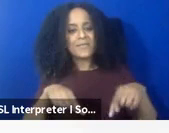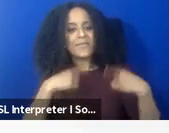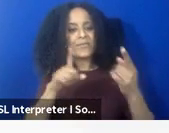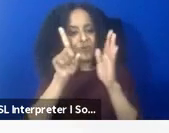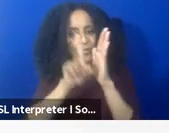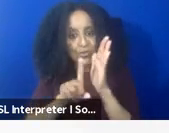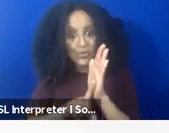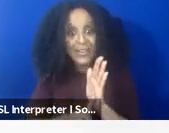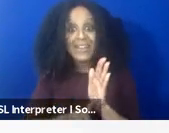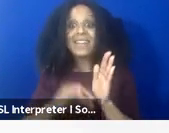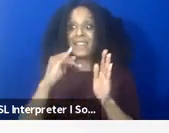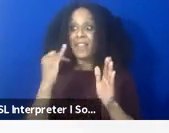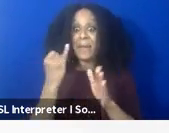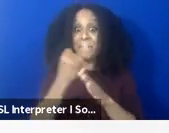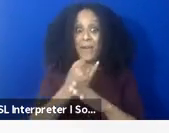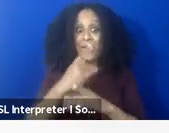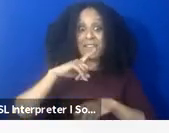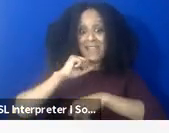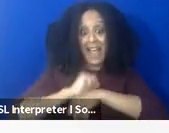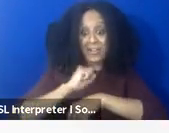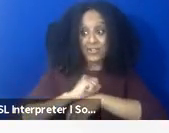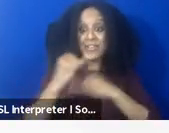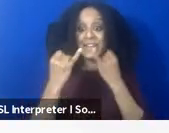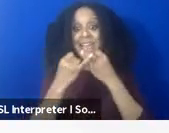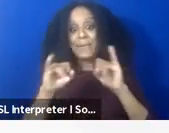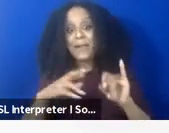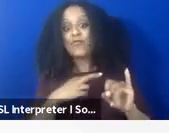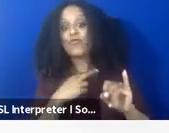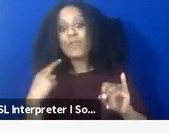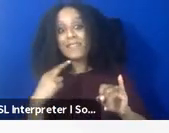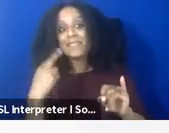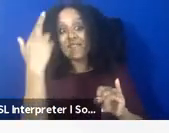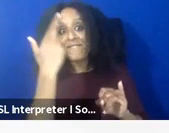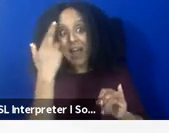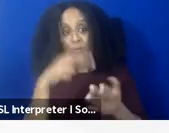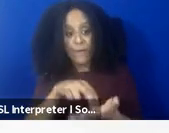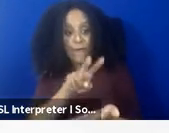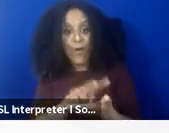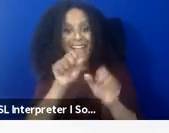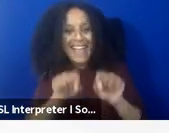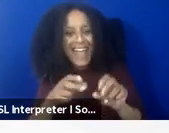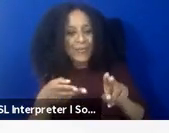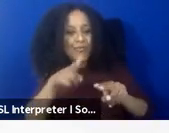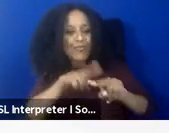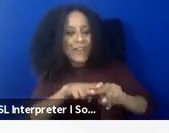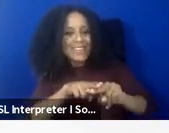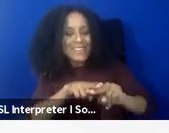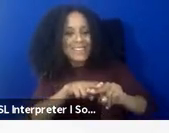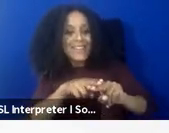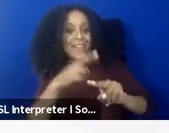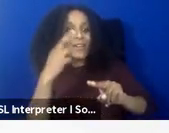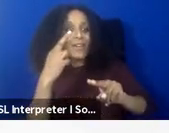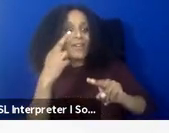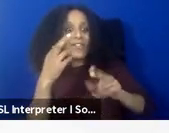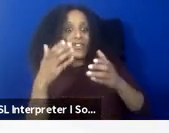a vestibular impairment is itself an independent risk factor for falling and can actually increase the odds of falling